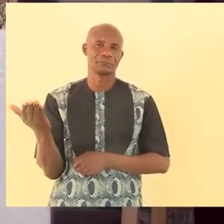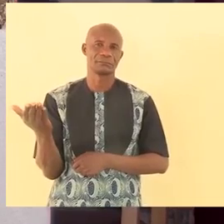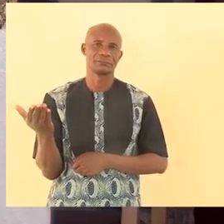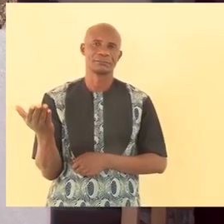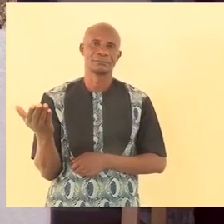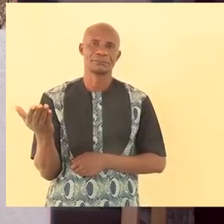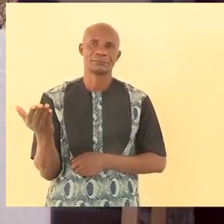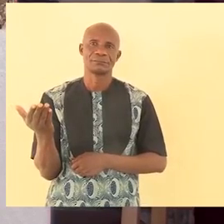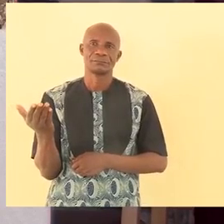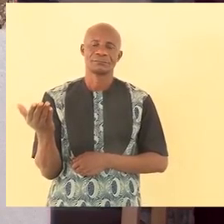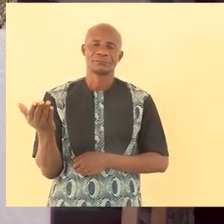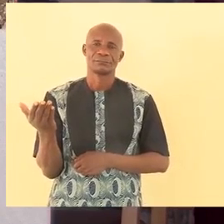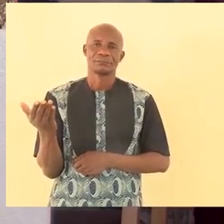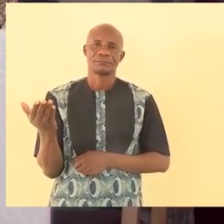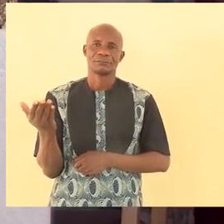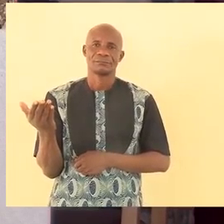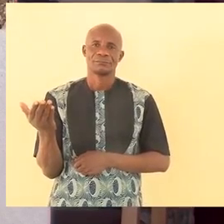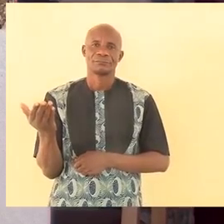anything.